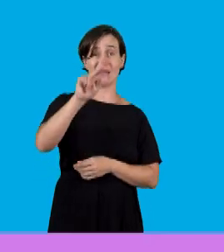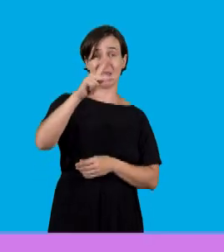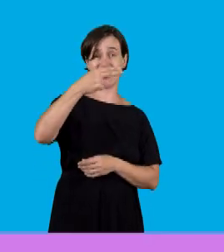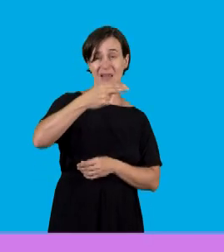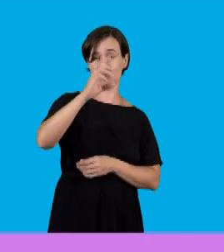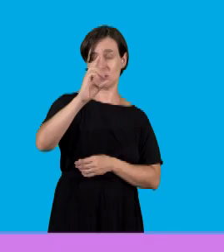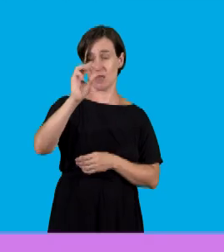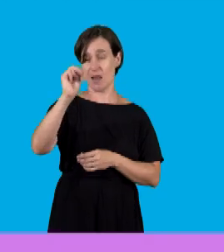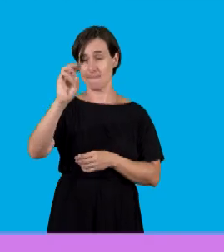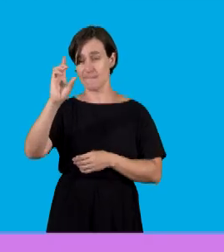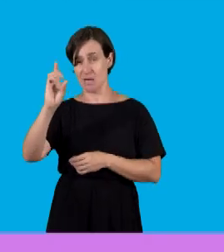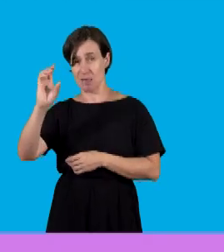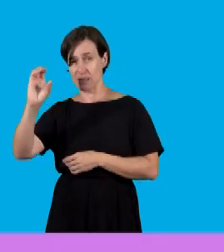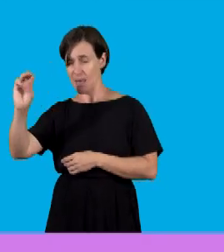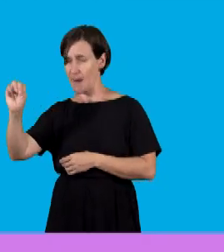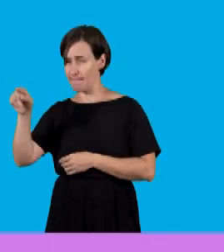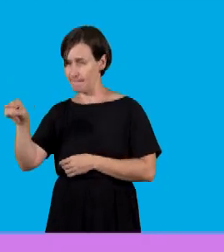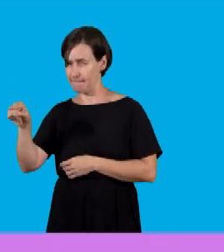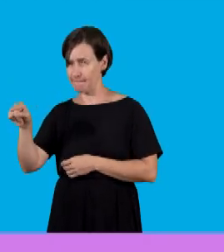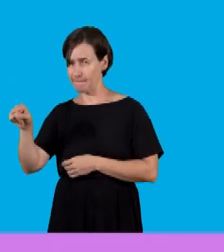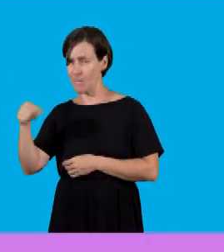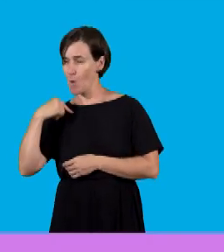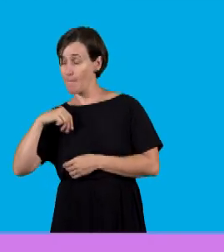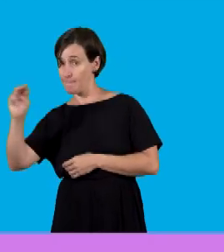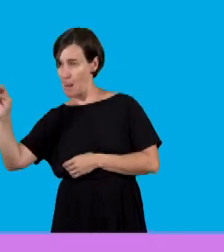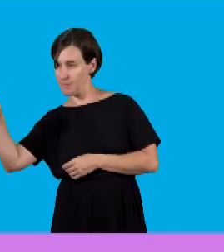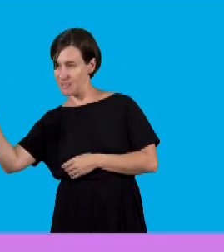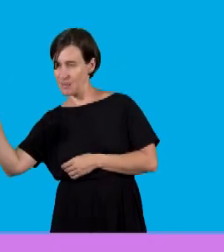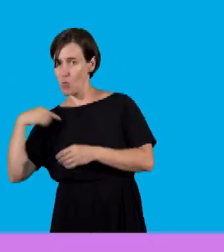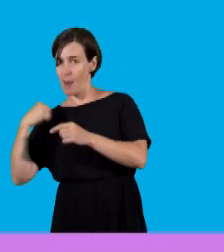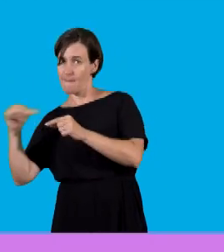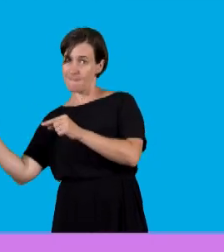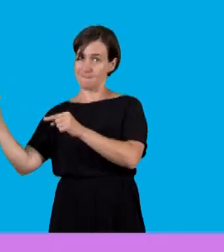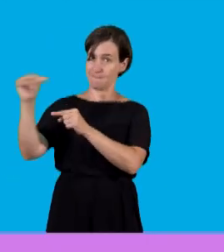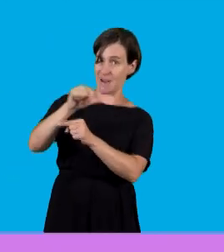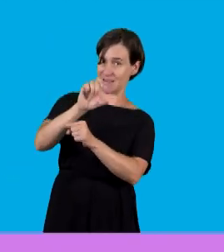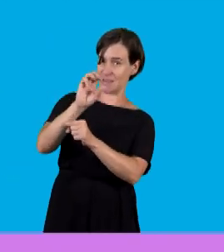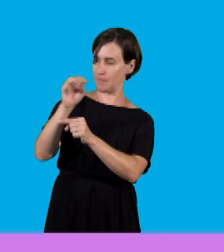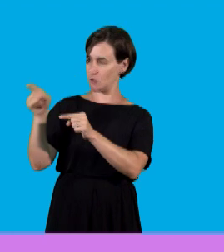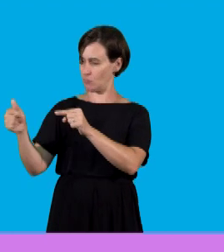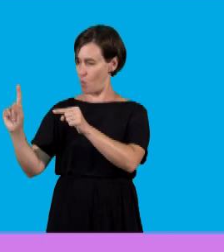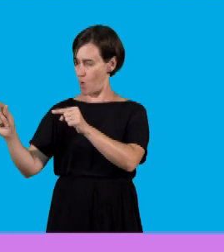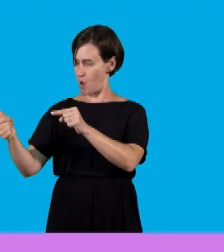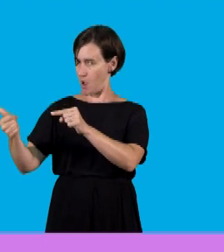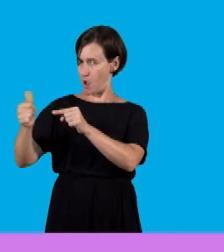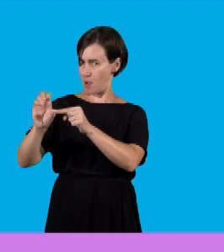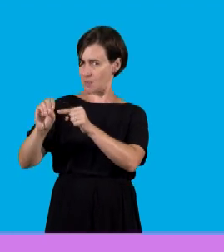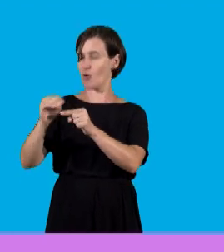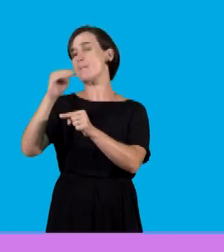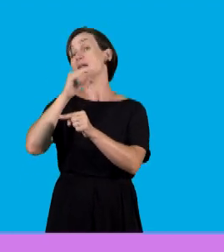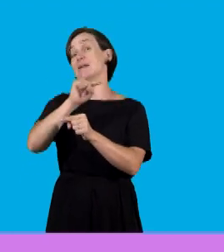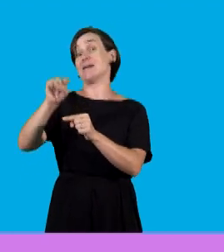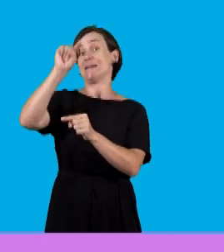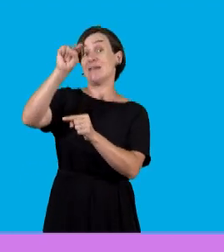doing math during cold months. So we are moving from millimeter to centimeter. It means we divide by 10. So what